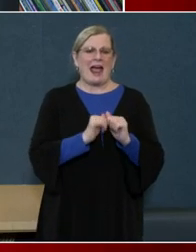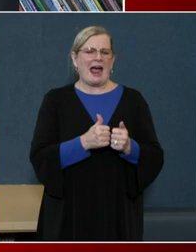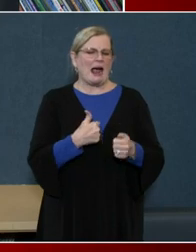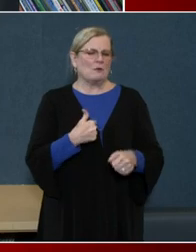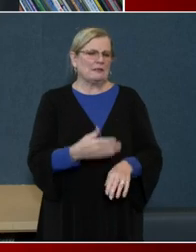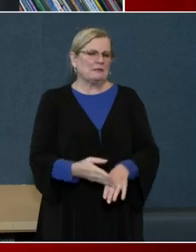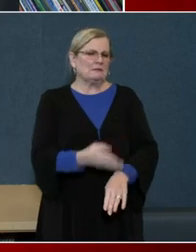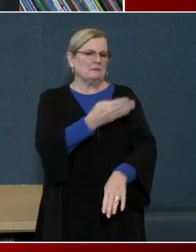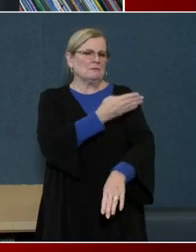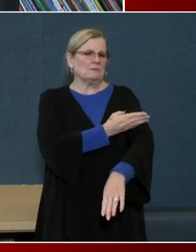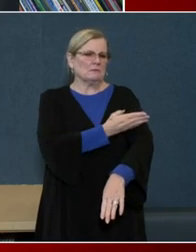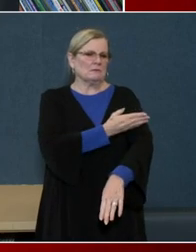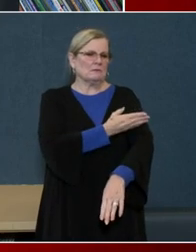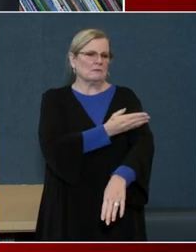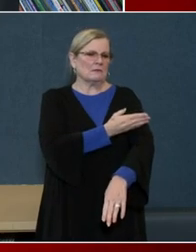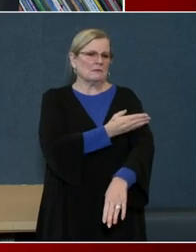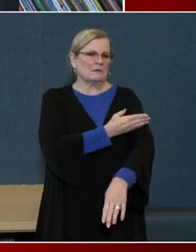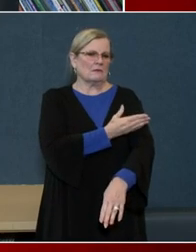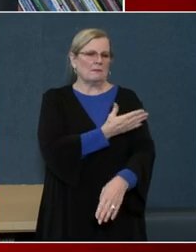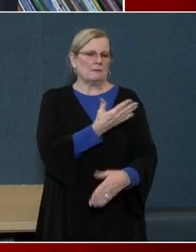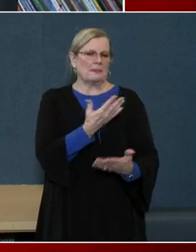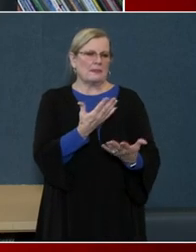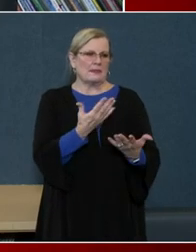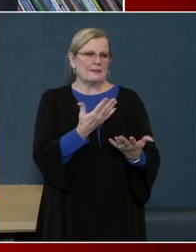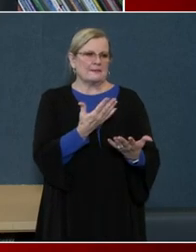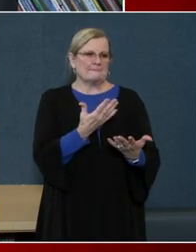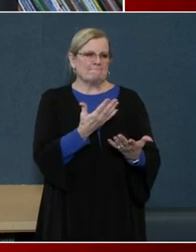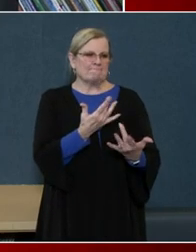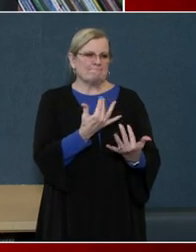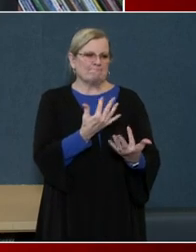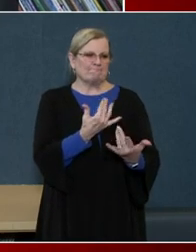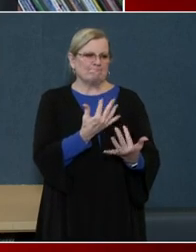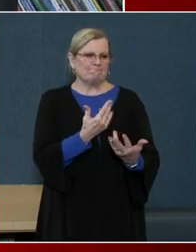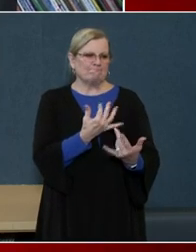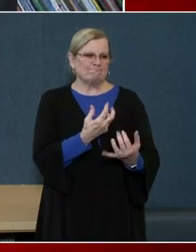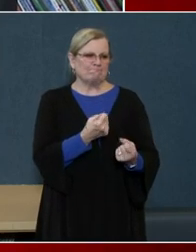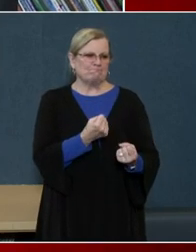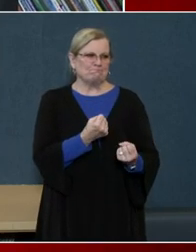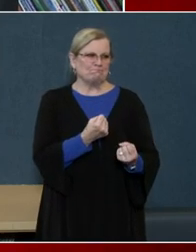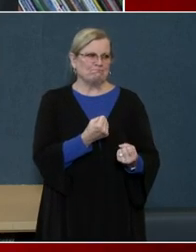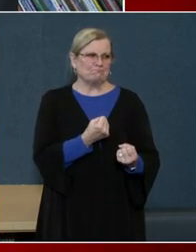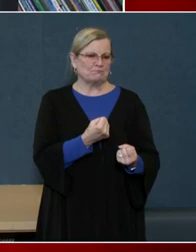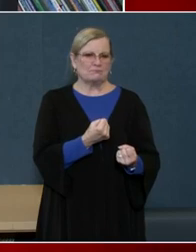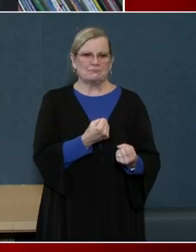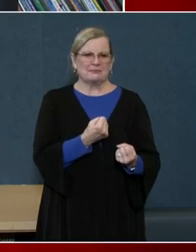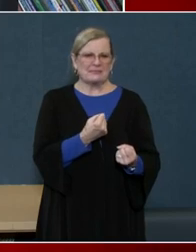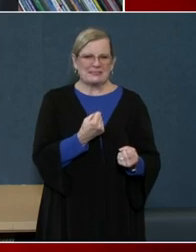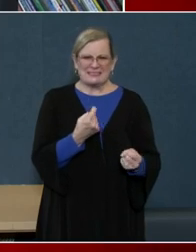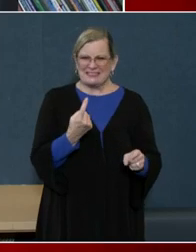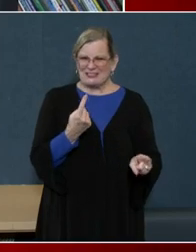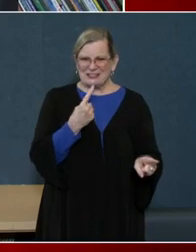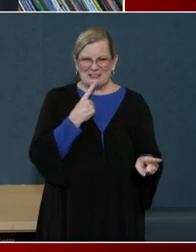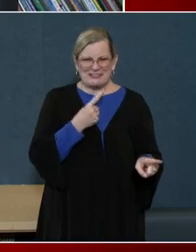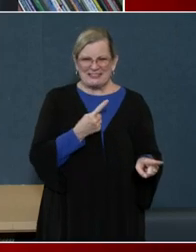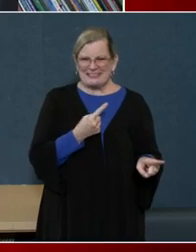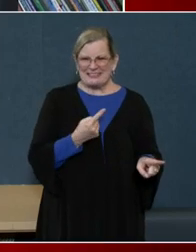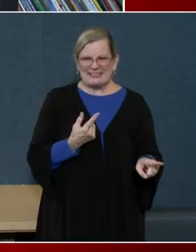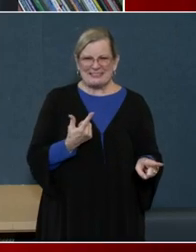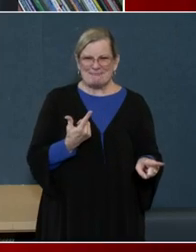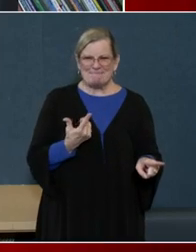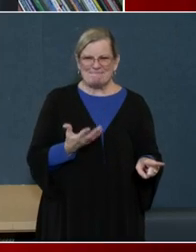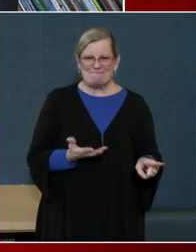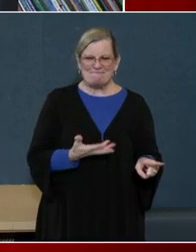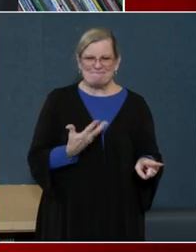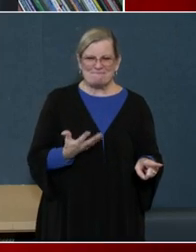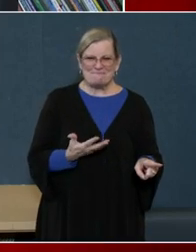teaching for students who have reading disabilities such as dyslexia. Also, what we had announced last week but we will not be moving